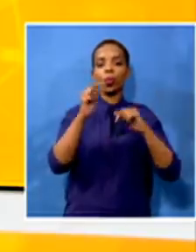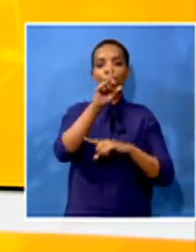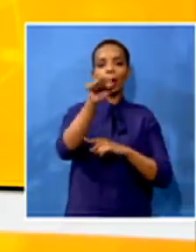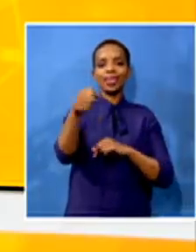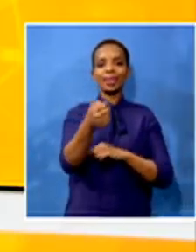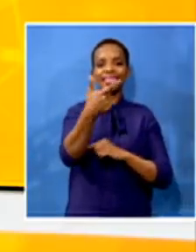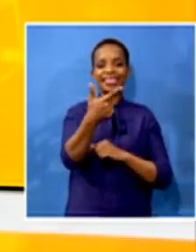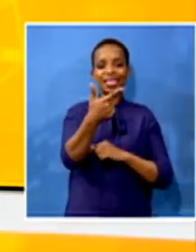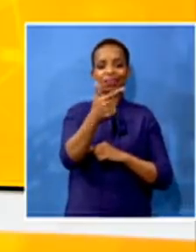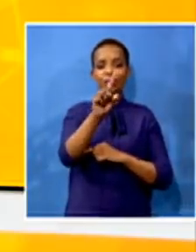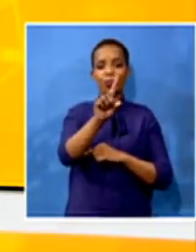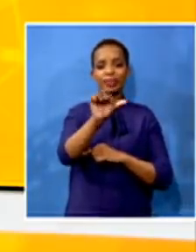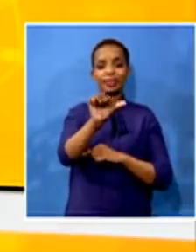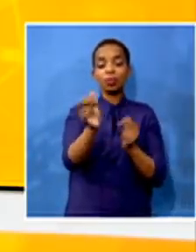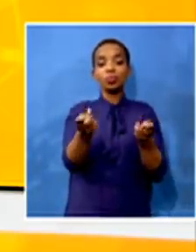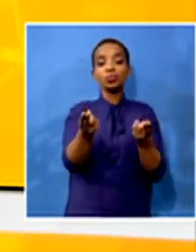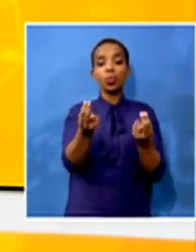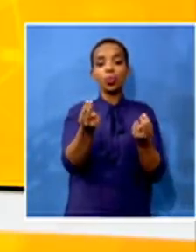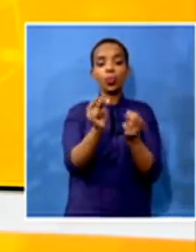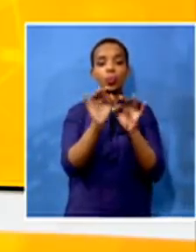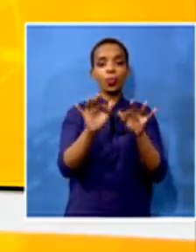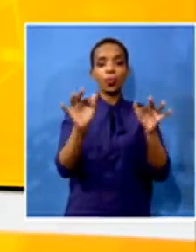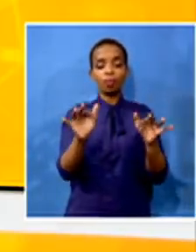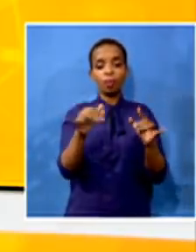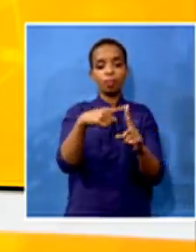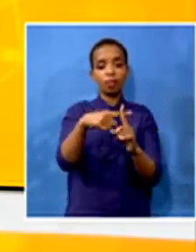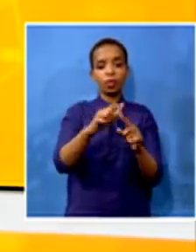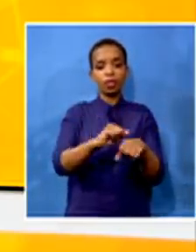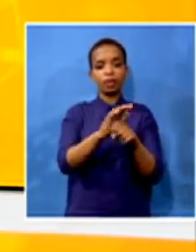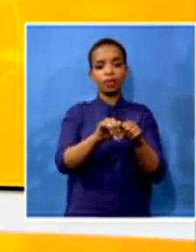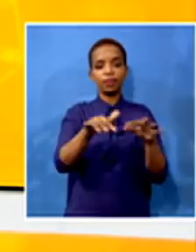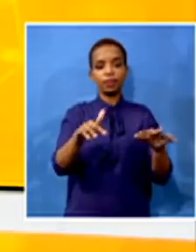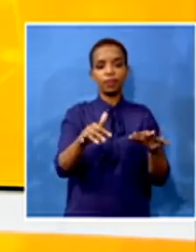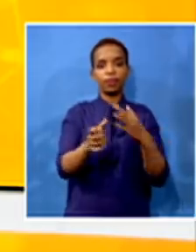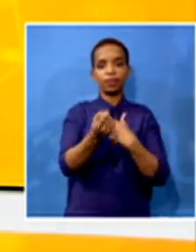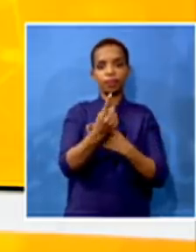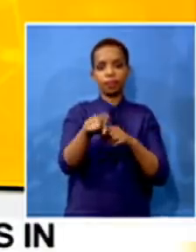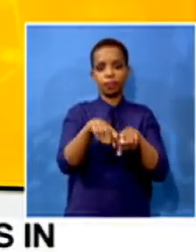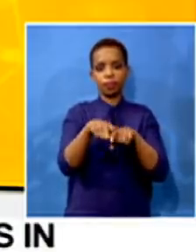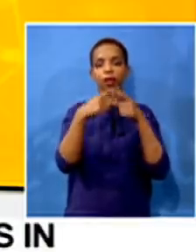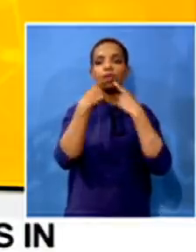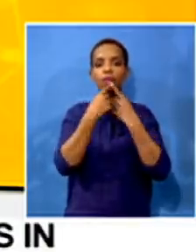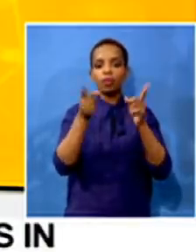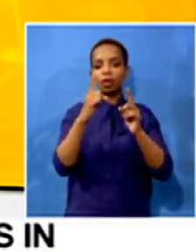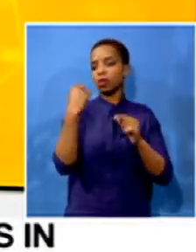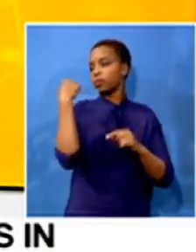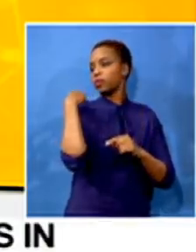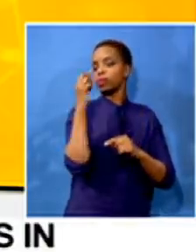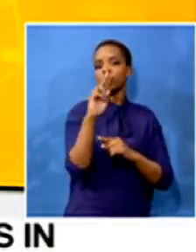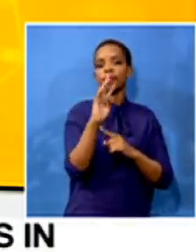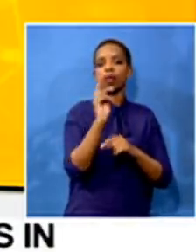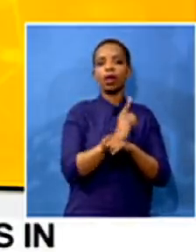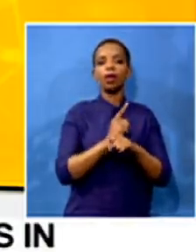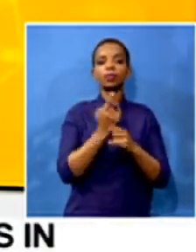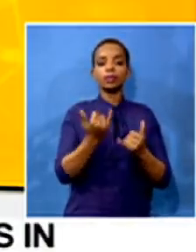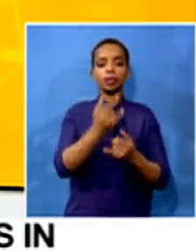1,716 new confirmed COVID-19 cases reported from the last 24-hour testing cycle, which effectively brings the total